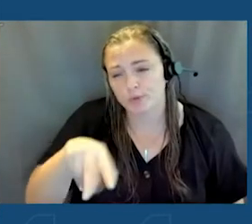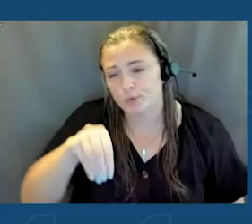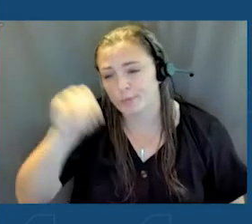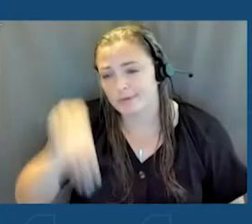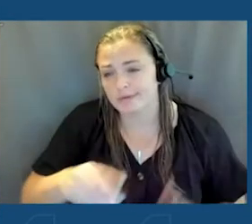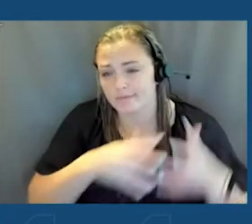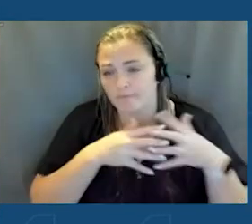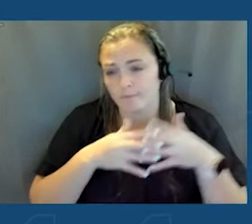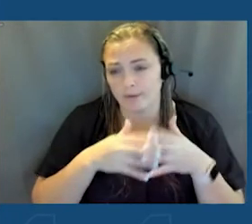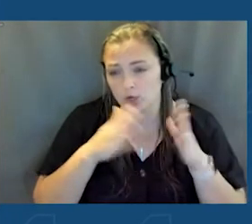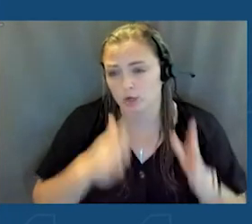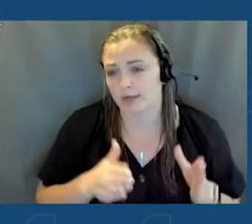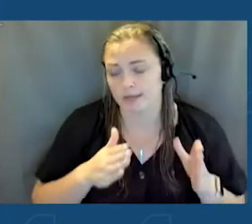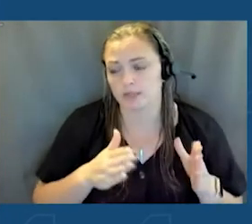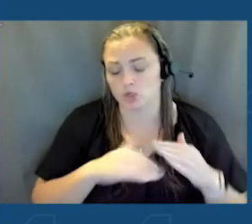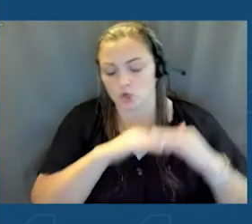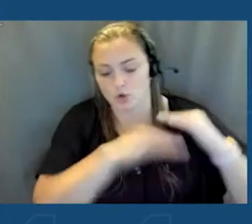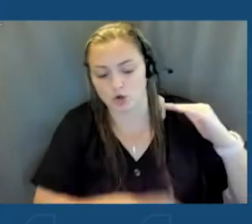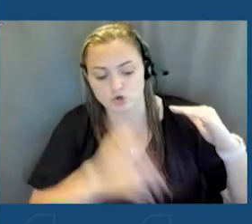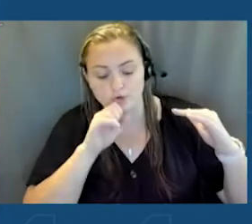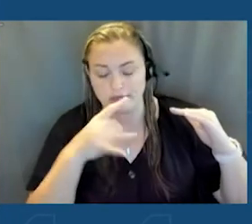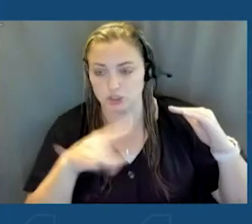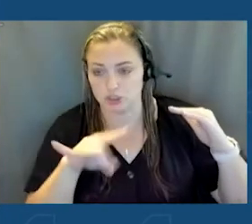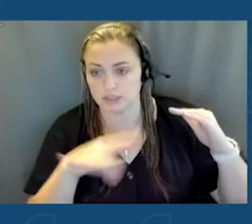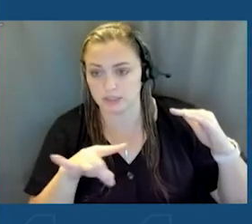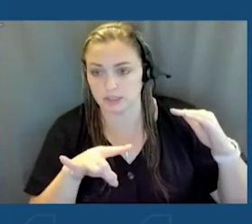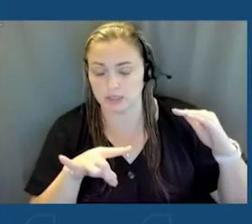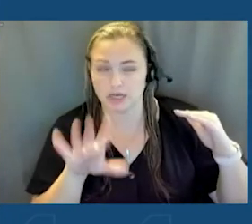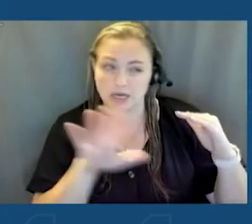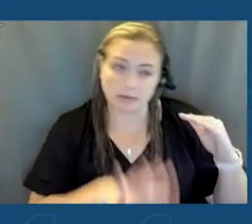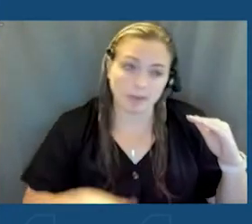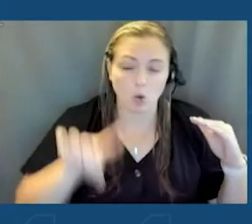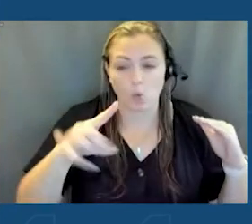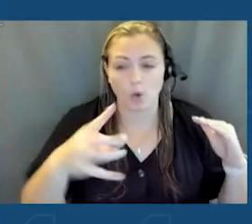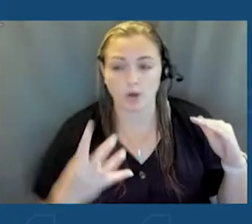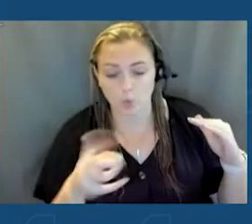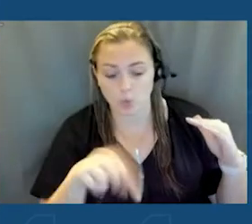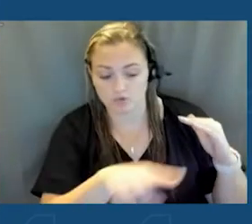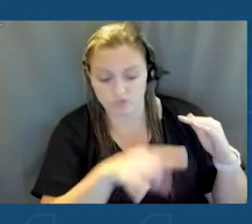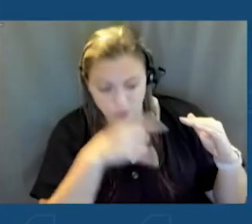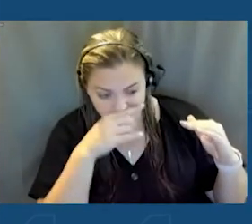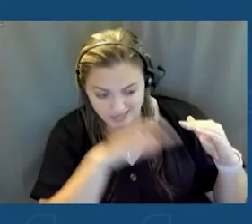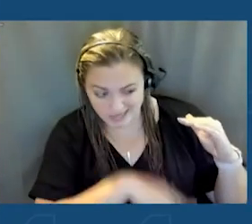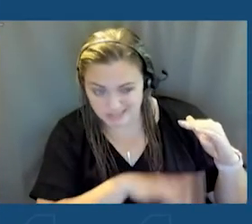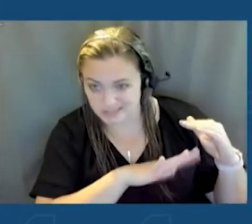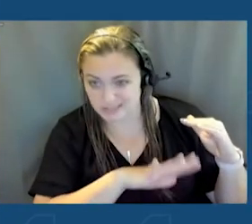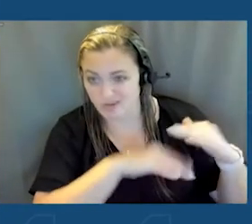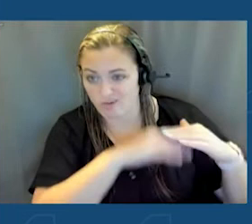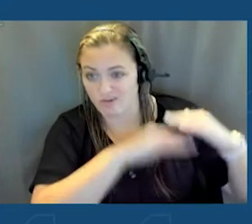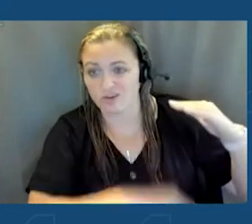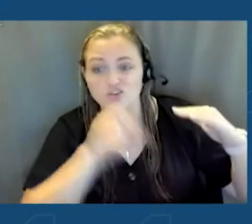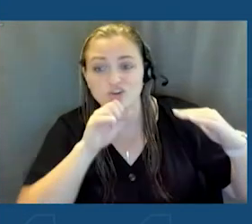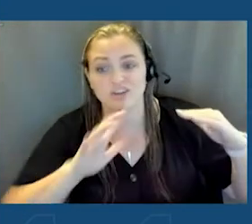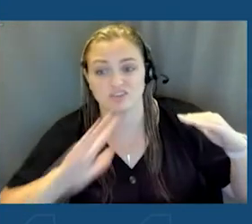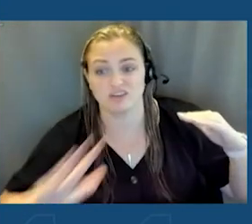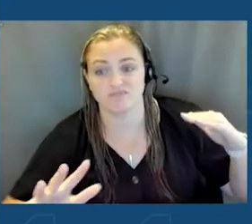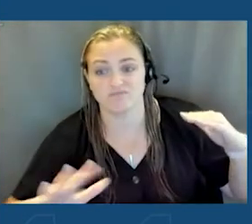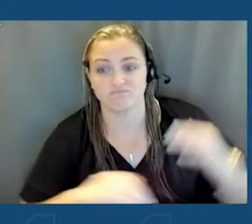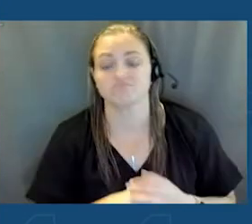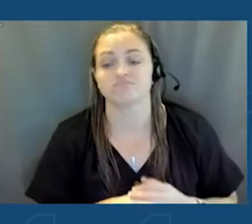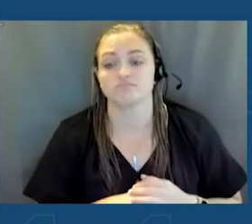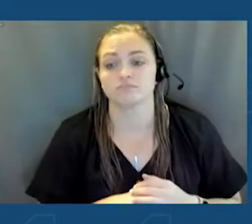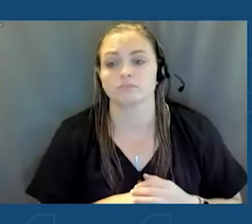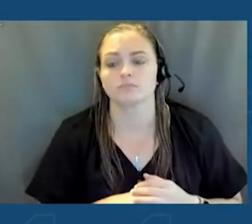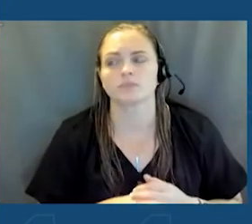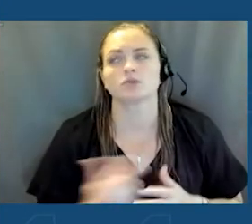Americans are under the age of 18, and about 1/4 of those kids are under the age of 5. So we have a